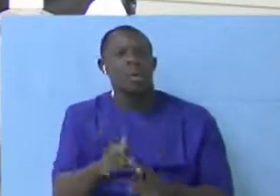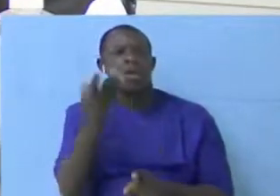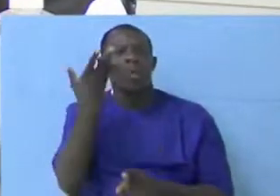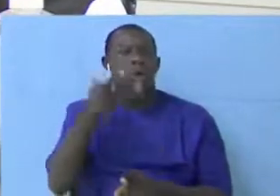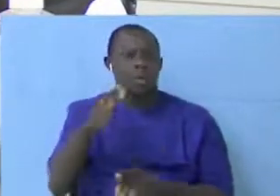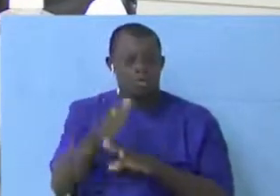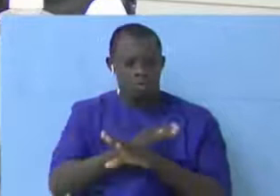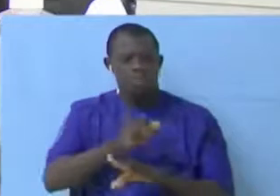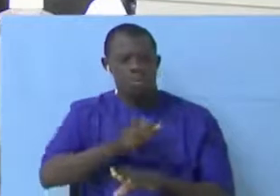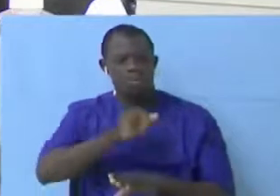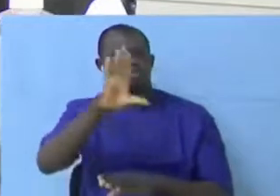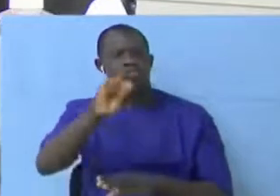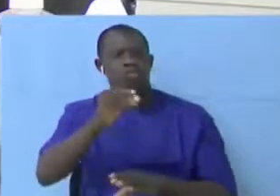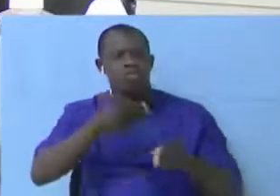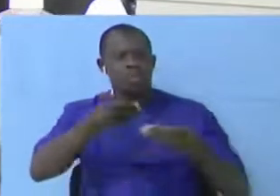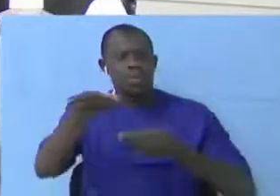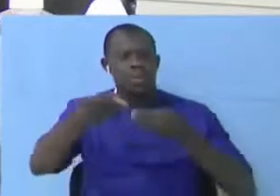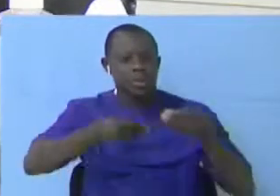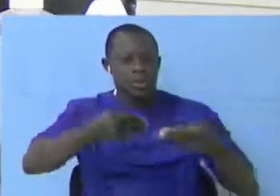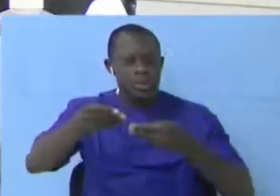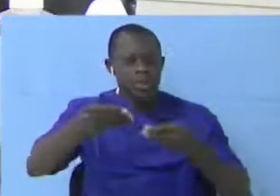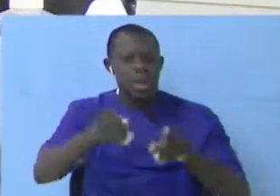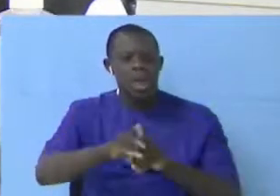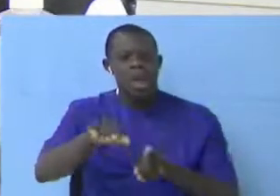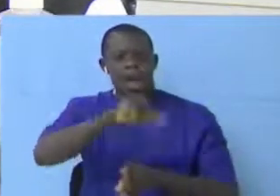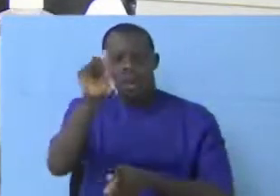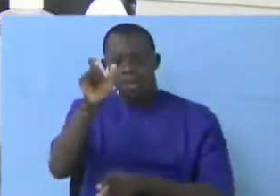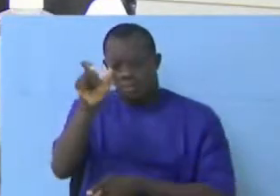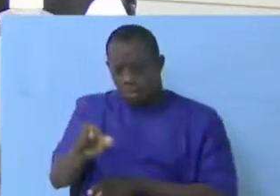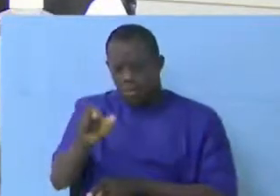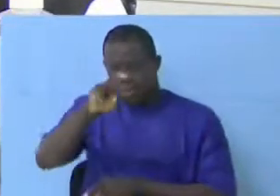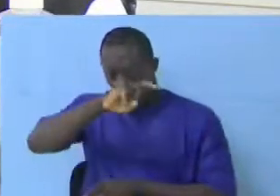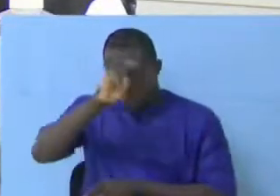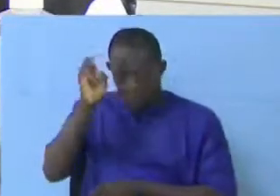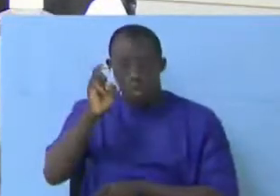was running a business and she was working for me. So